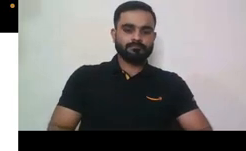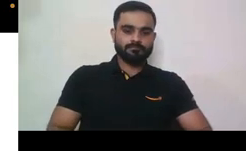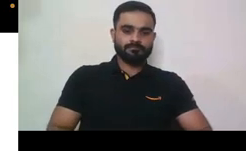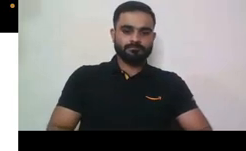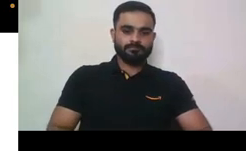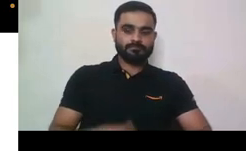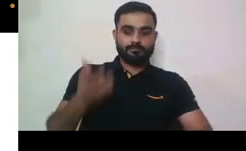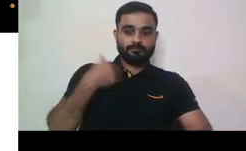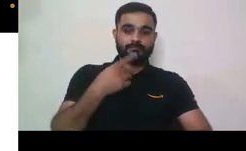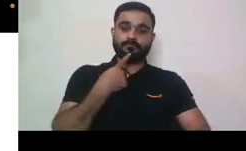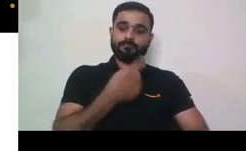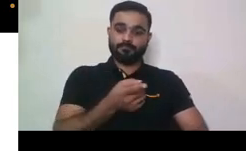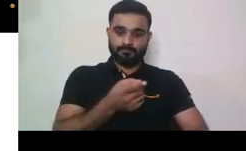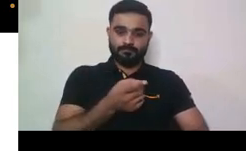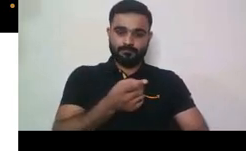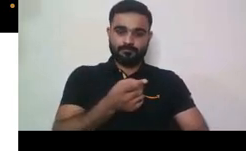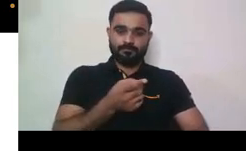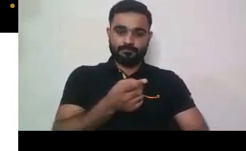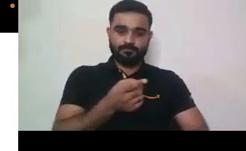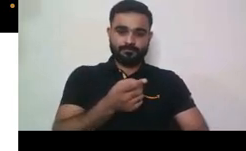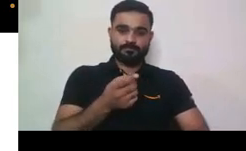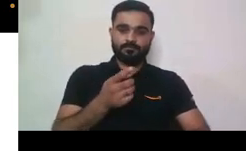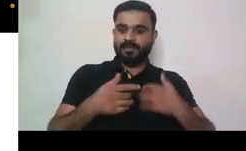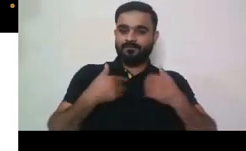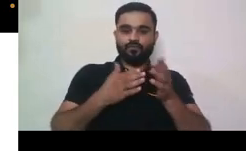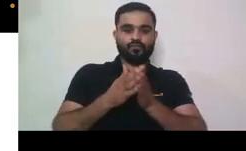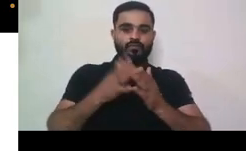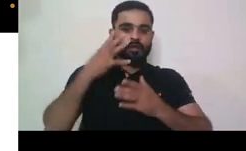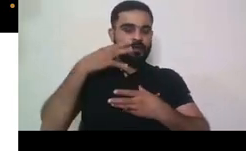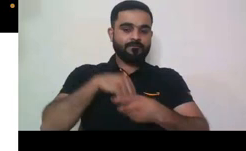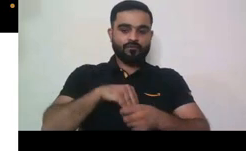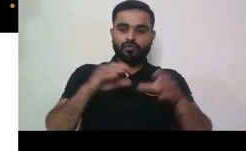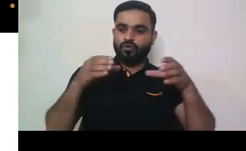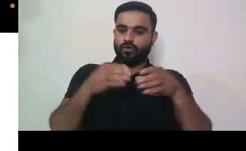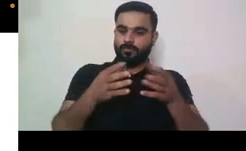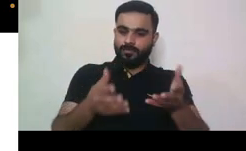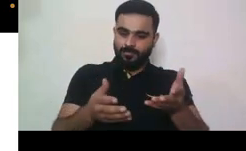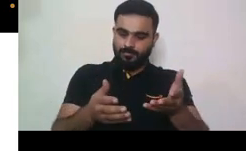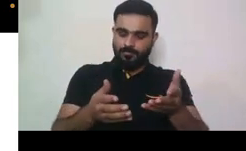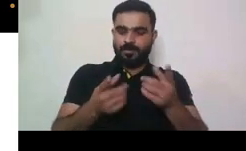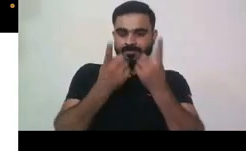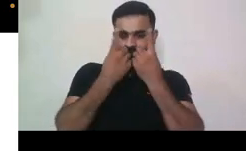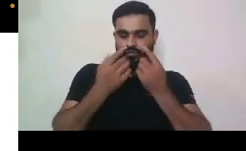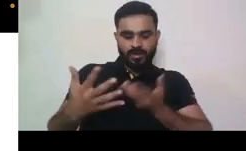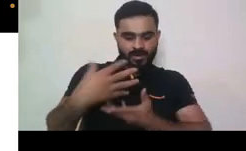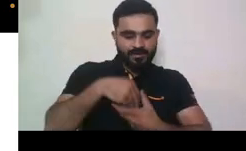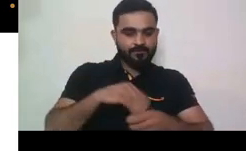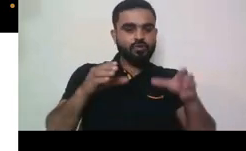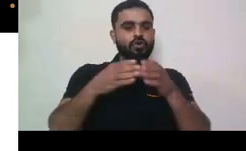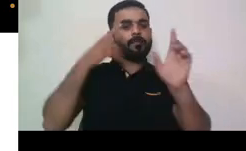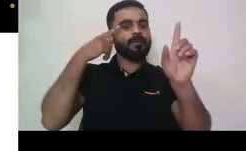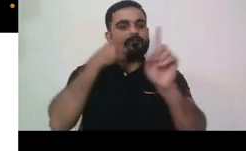As I have already said, evaluation of the group is very important. So it can be done through the group, maybe by evaluating collectively your group